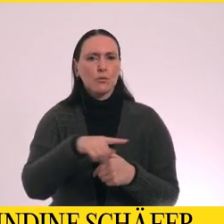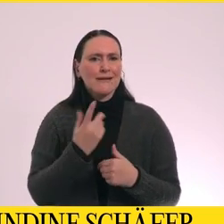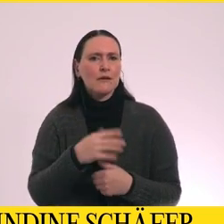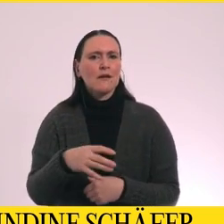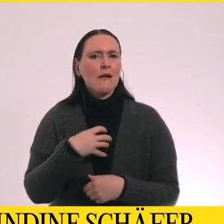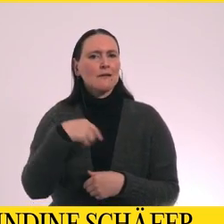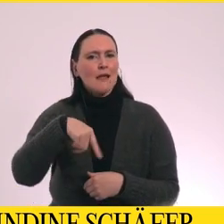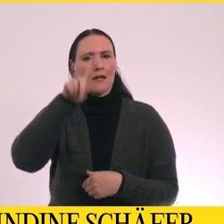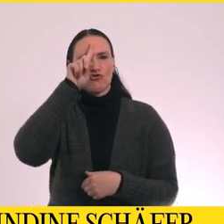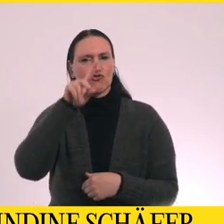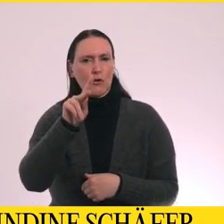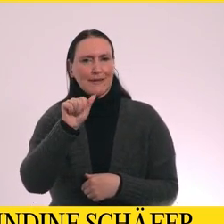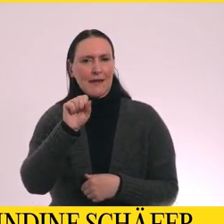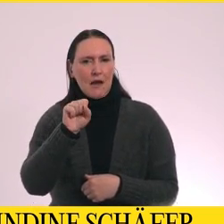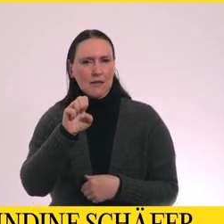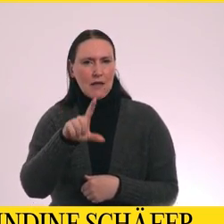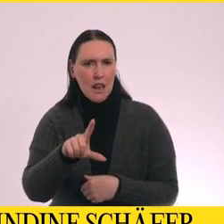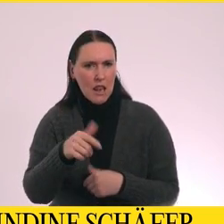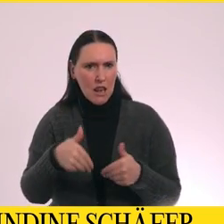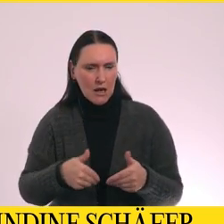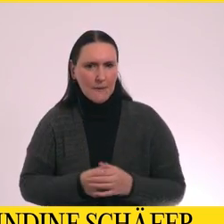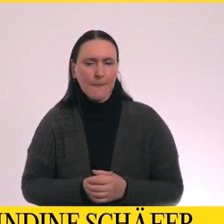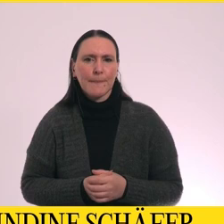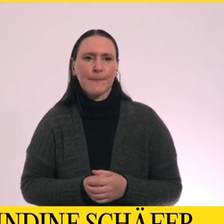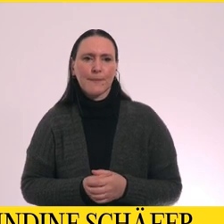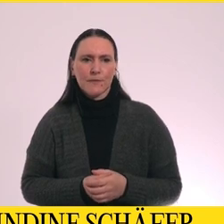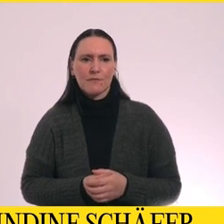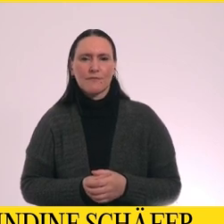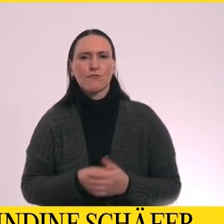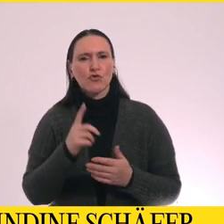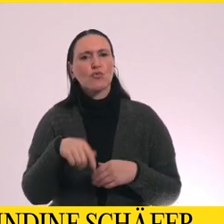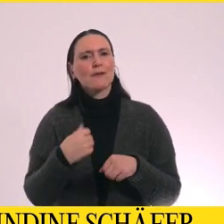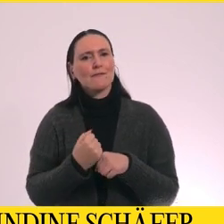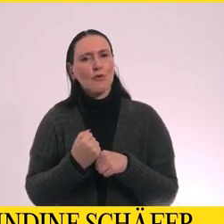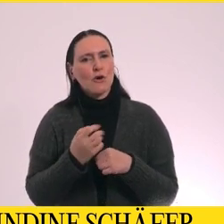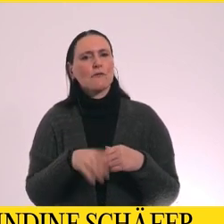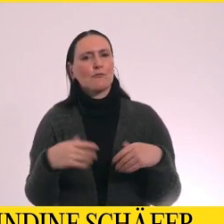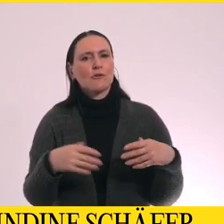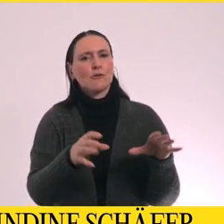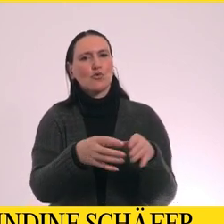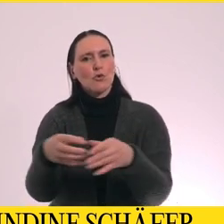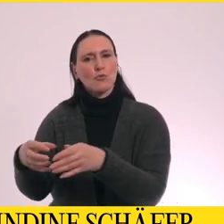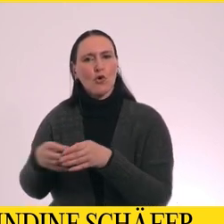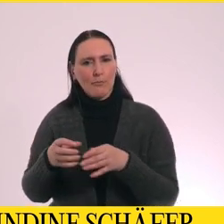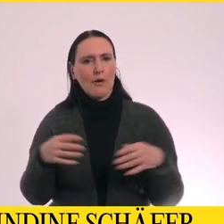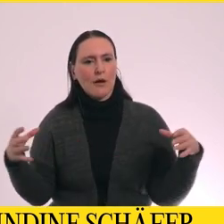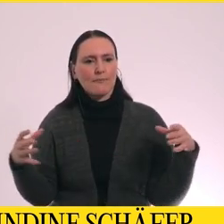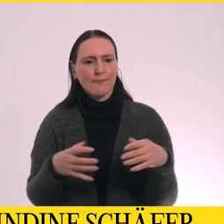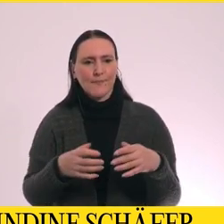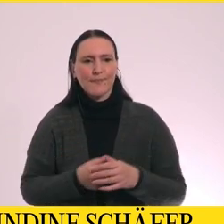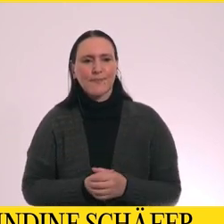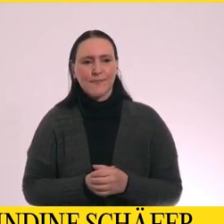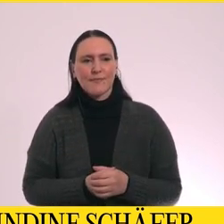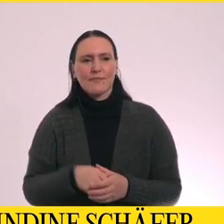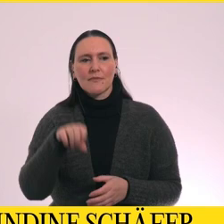education groups. Thank you. And Sara? Yeah, thank you